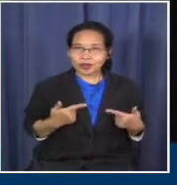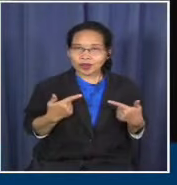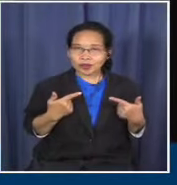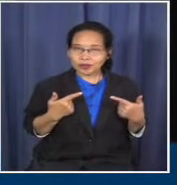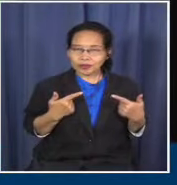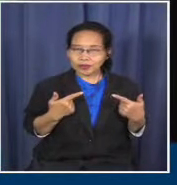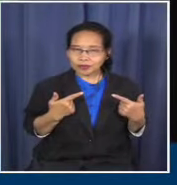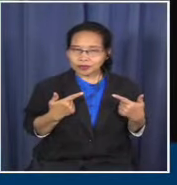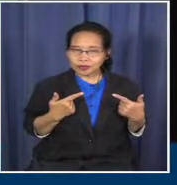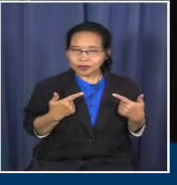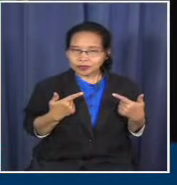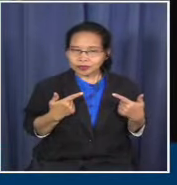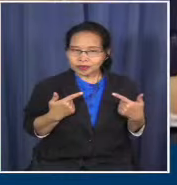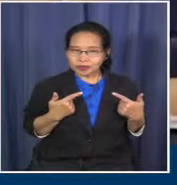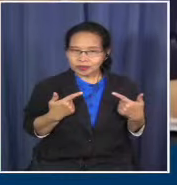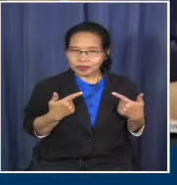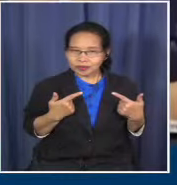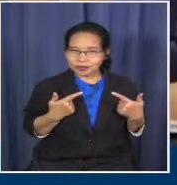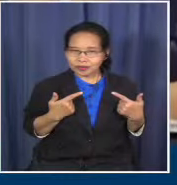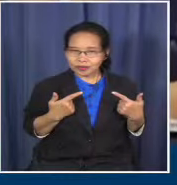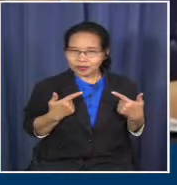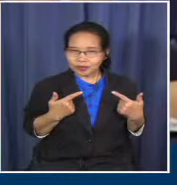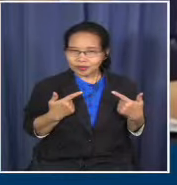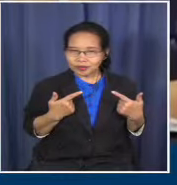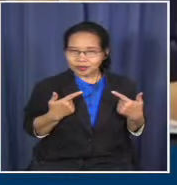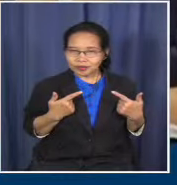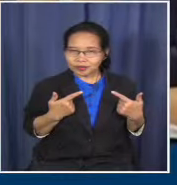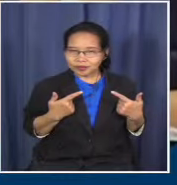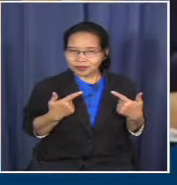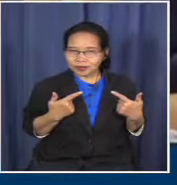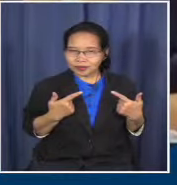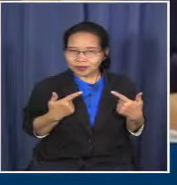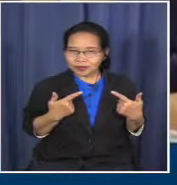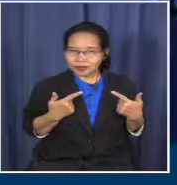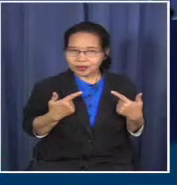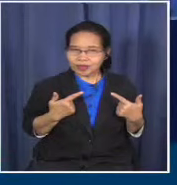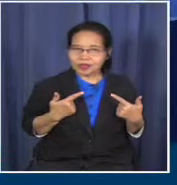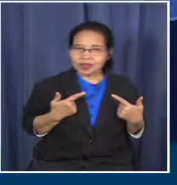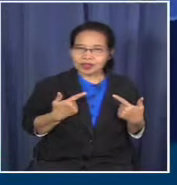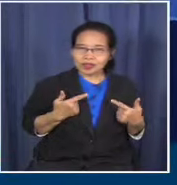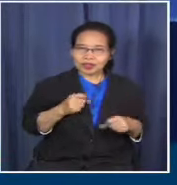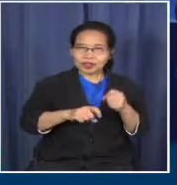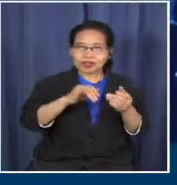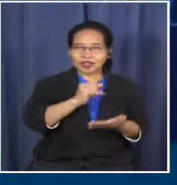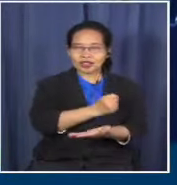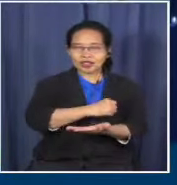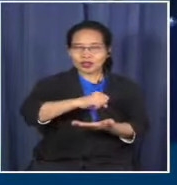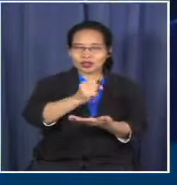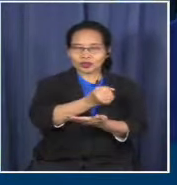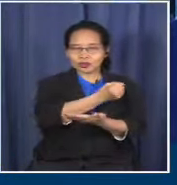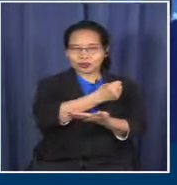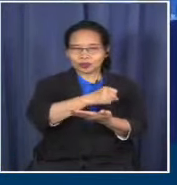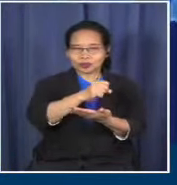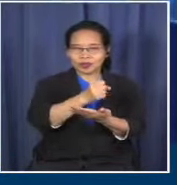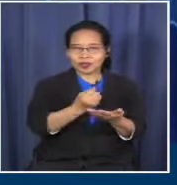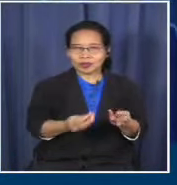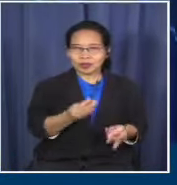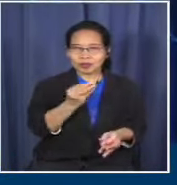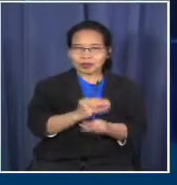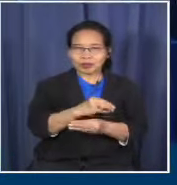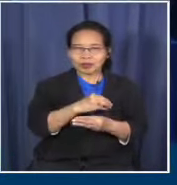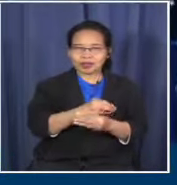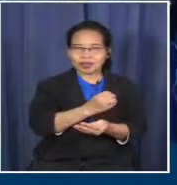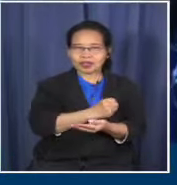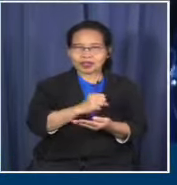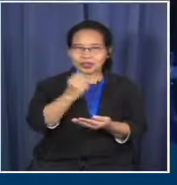To live. Ang taas. Ha? Eh, yun lang eh. Kanta lang yun eh. Siguro yung gumawa ng kanta